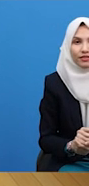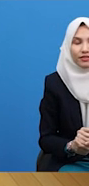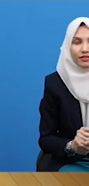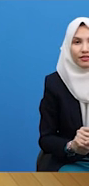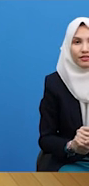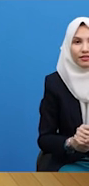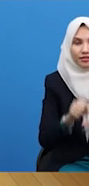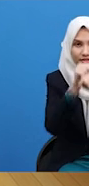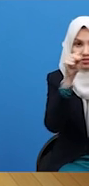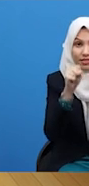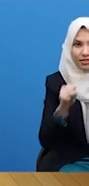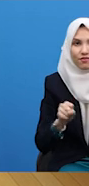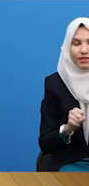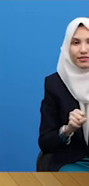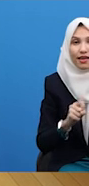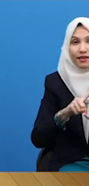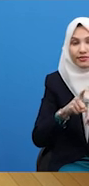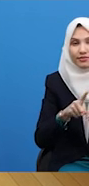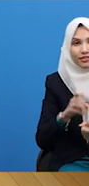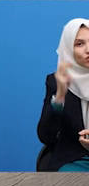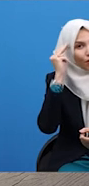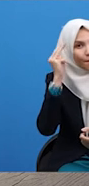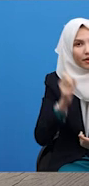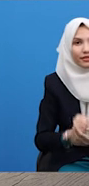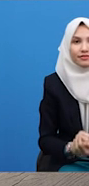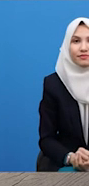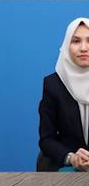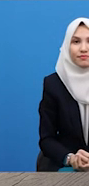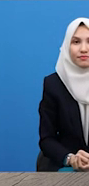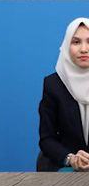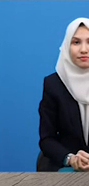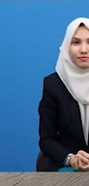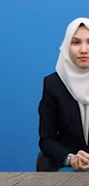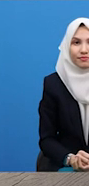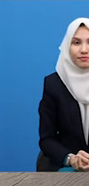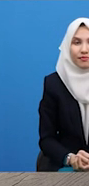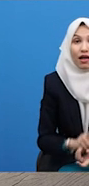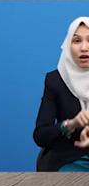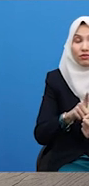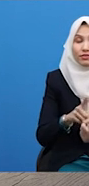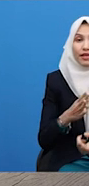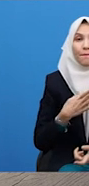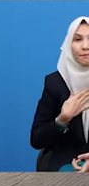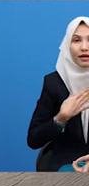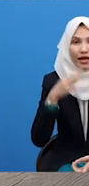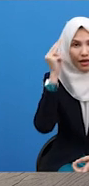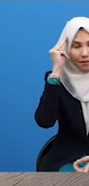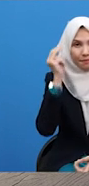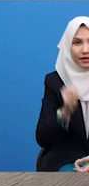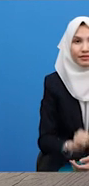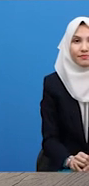and have changed your mind. I've changed my mind.